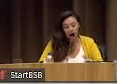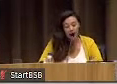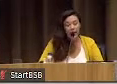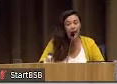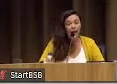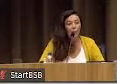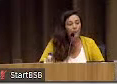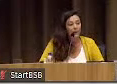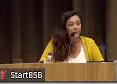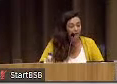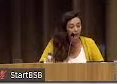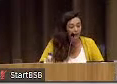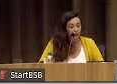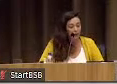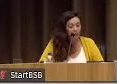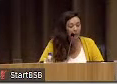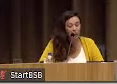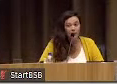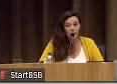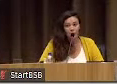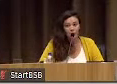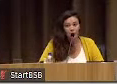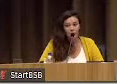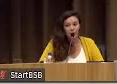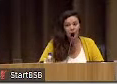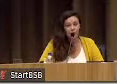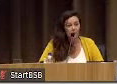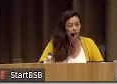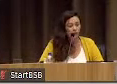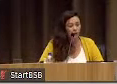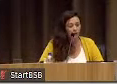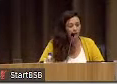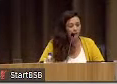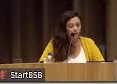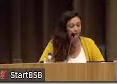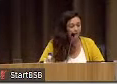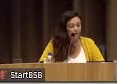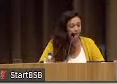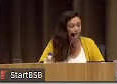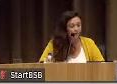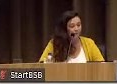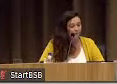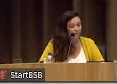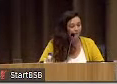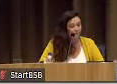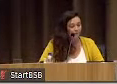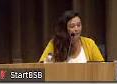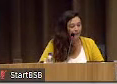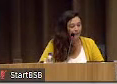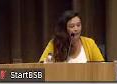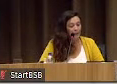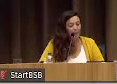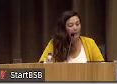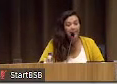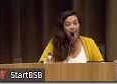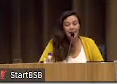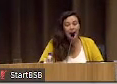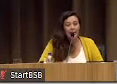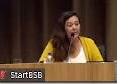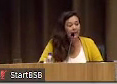Health that follows the activities and monitors the digital health.